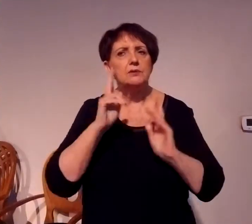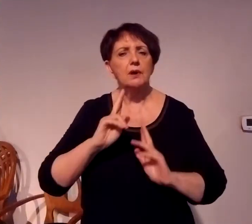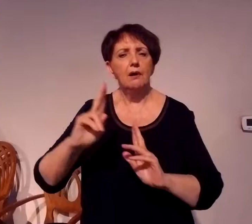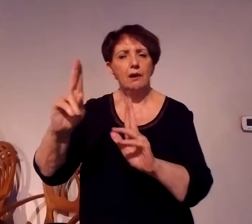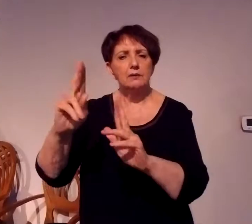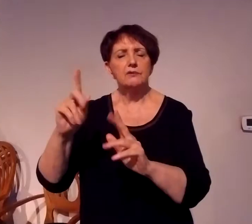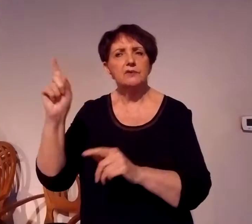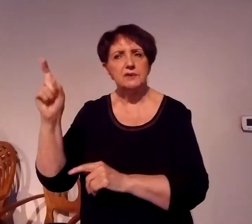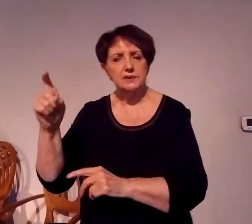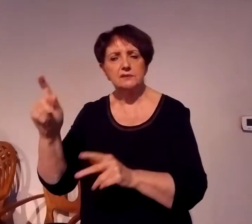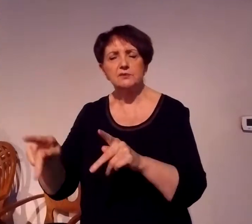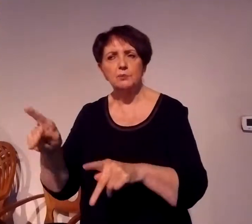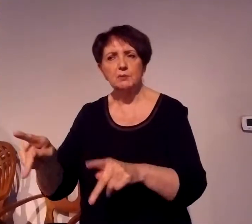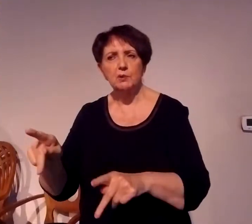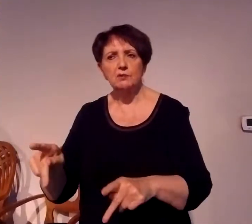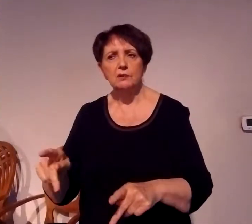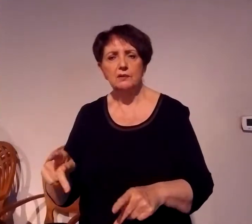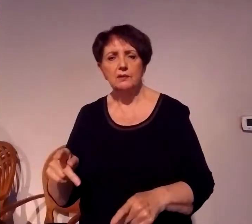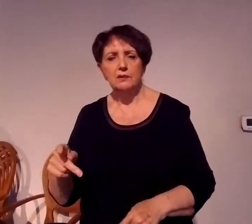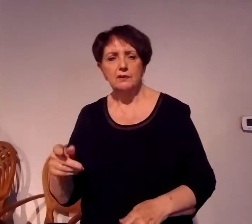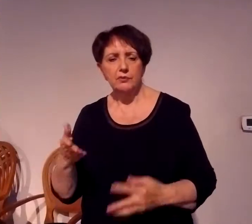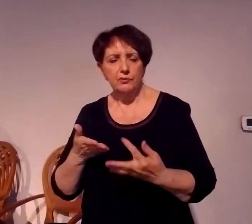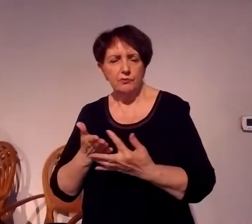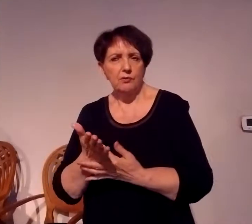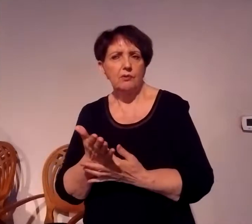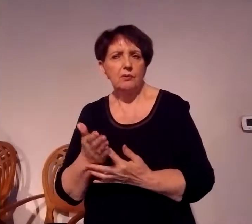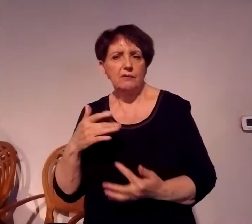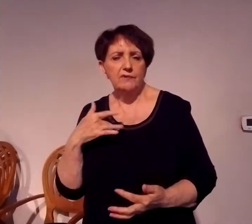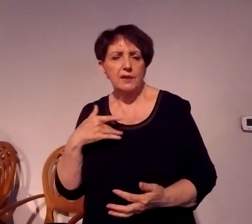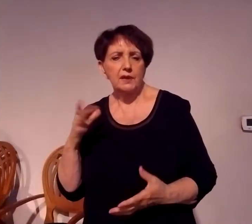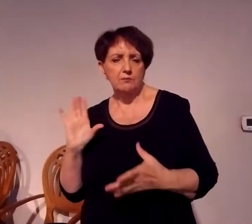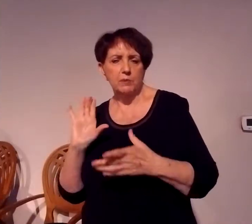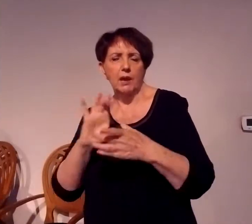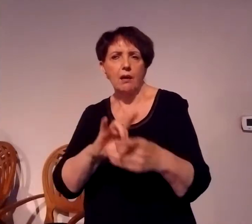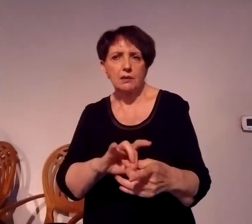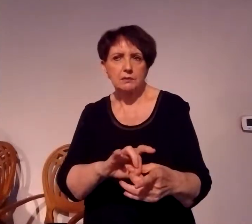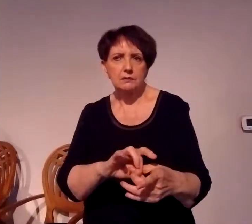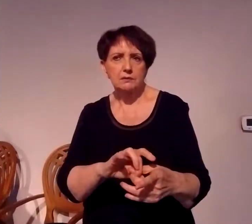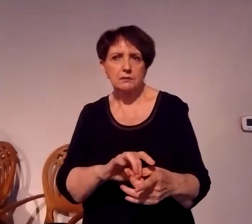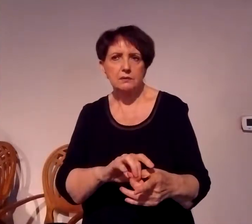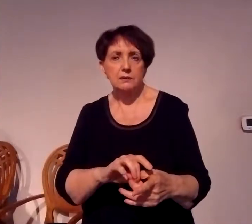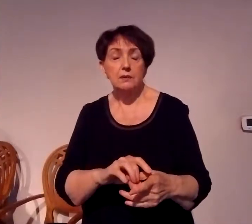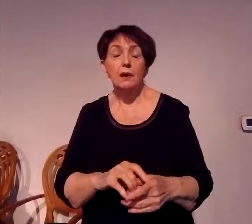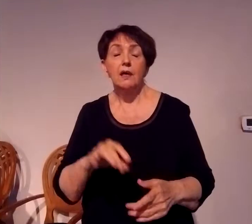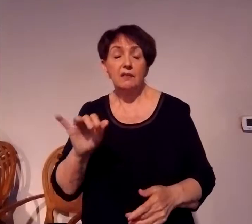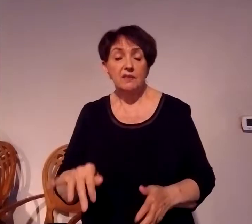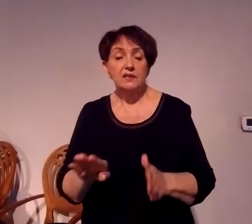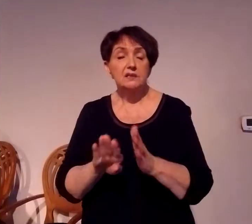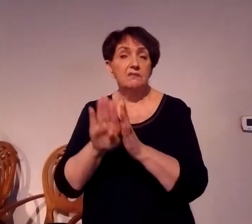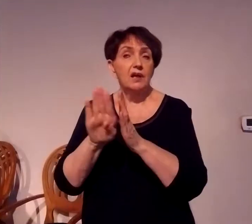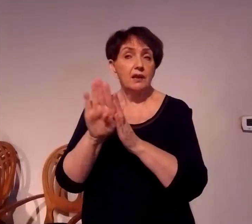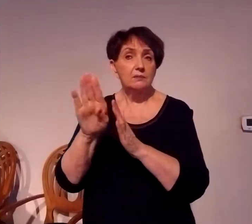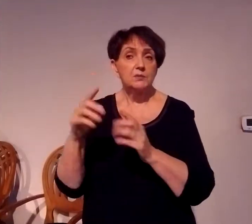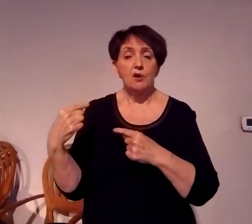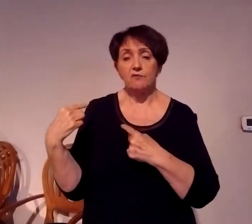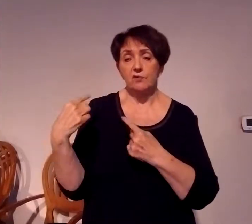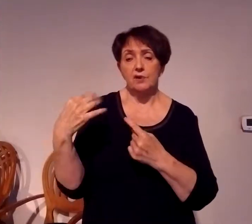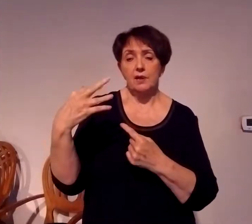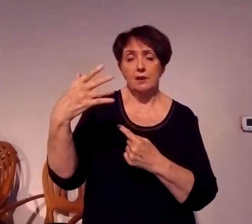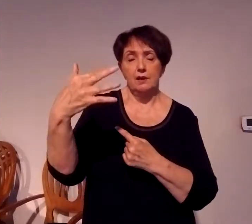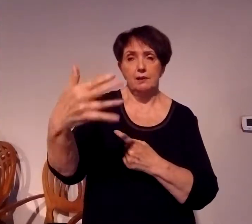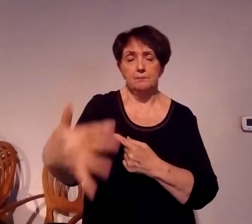needs for a sense of belonging. All of that developed over time, moving from